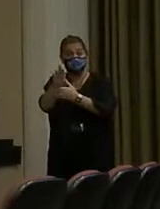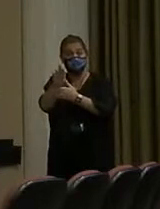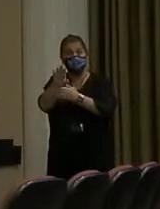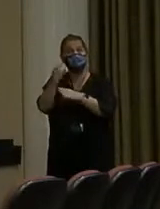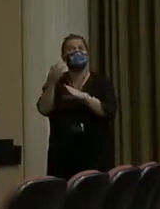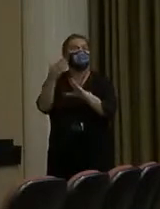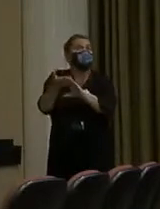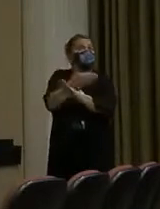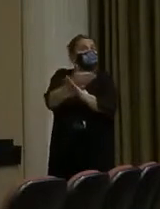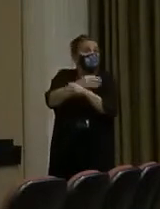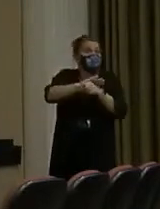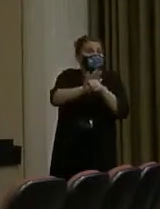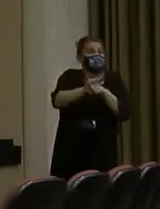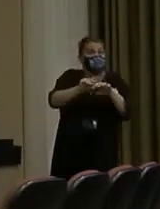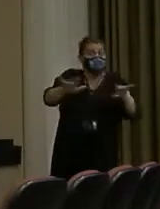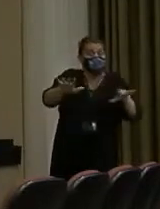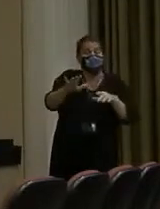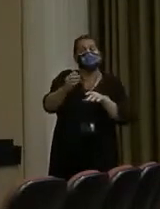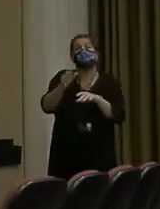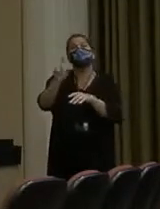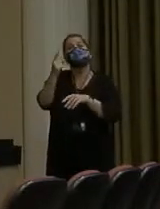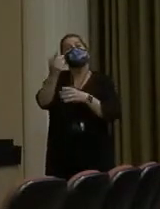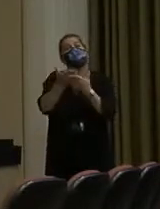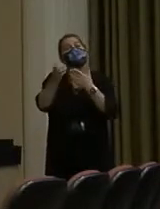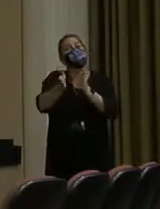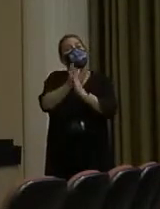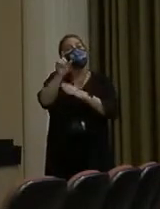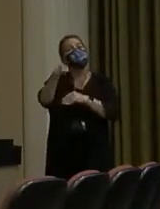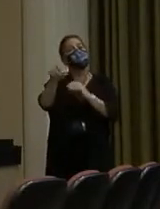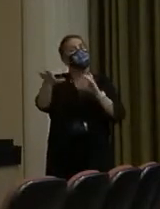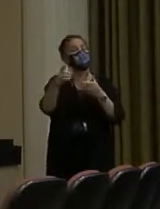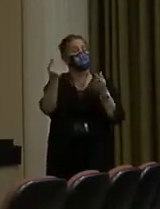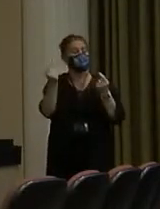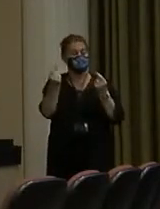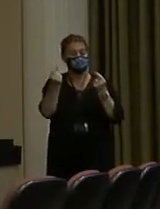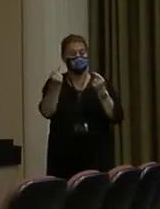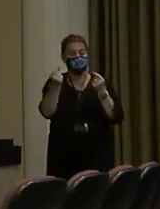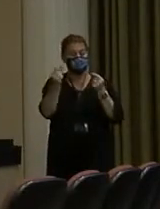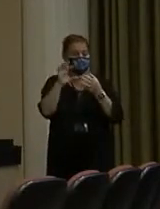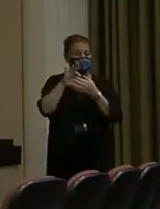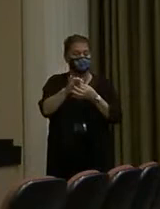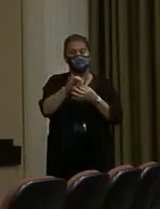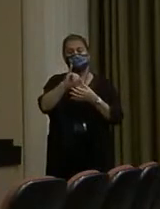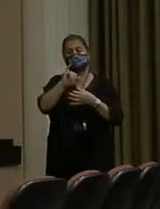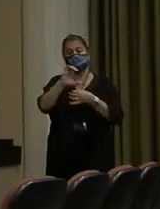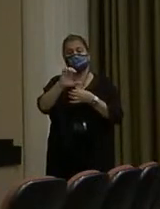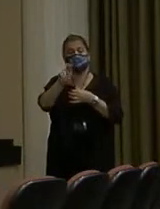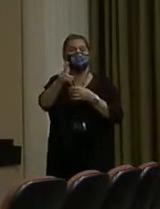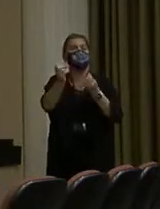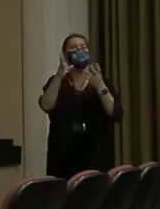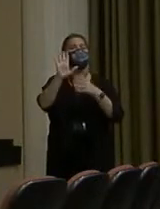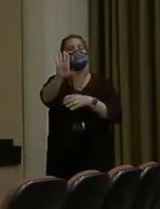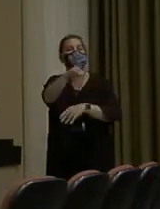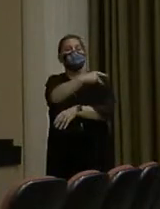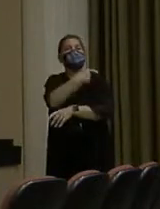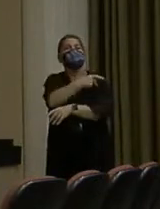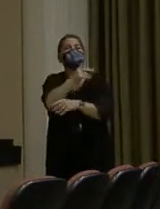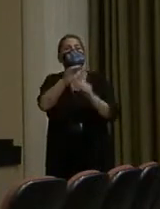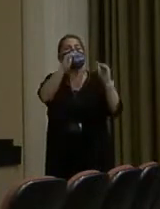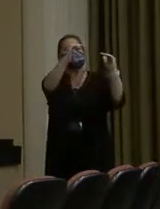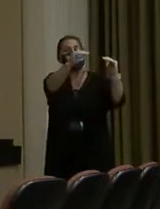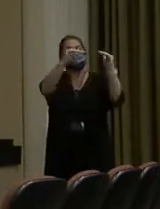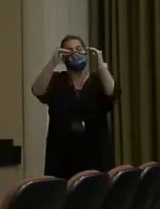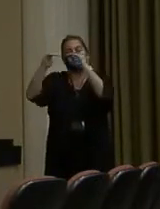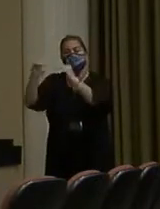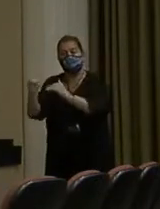pre-pandemic, one of the roles that we used to ask him to play regarding the ICU was, how many of your patients can step down so that